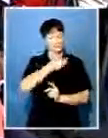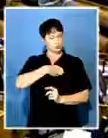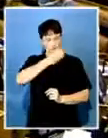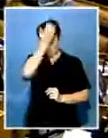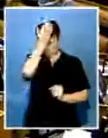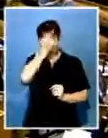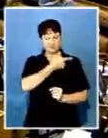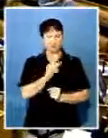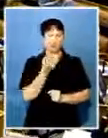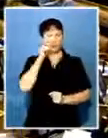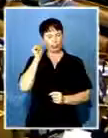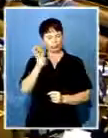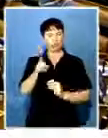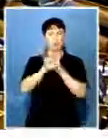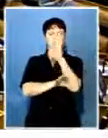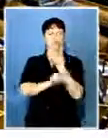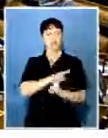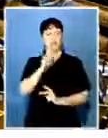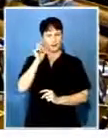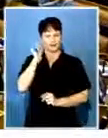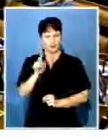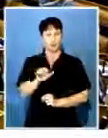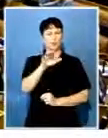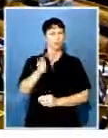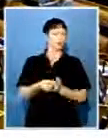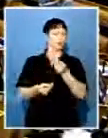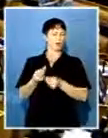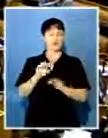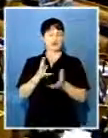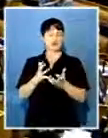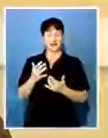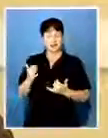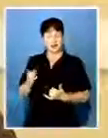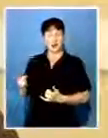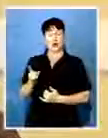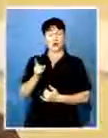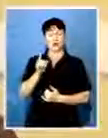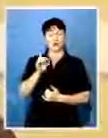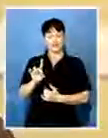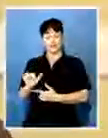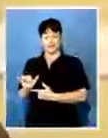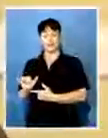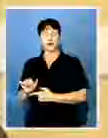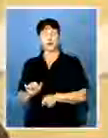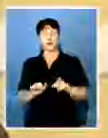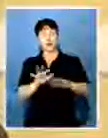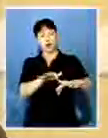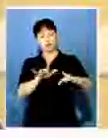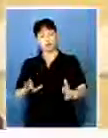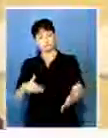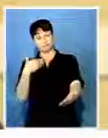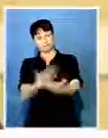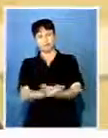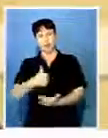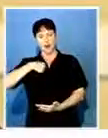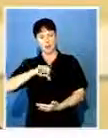of the country. And not for the first time, the DA has tabled yet another motion of no confidence. We convened together as leaders from various